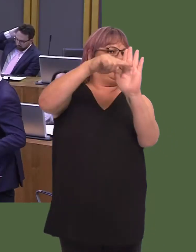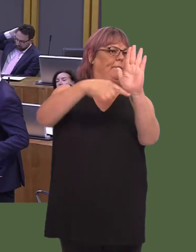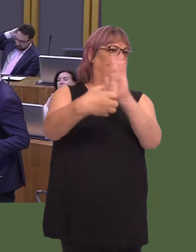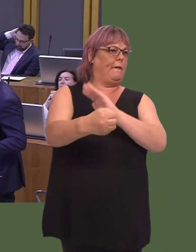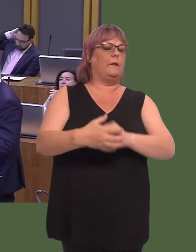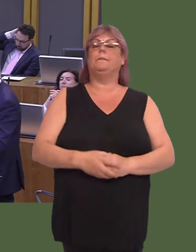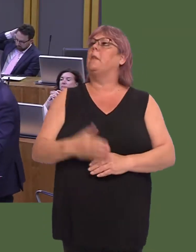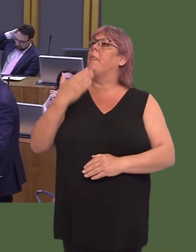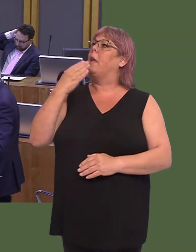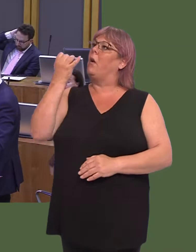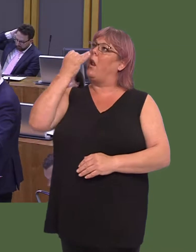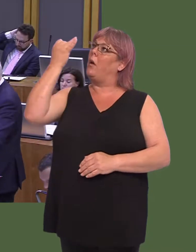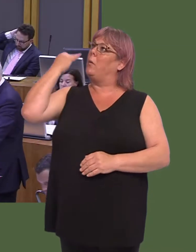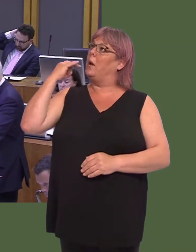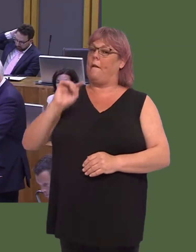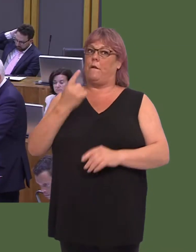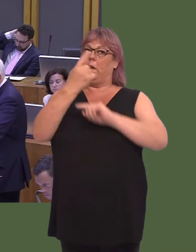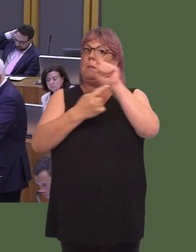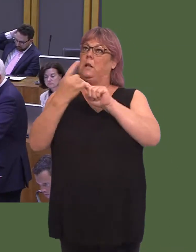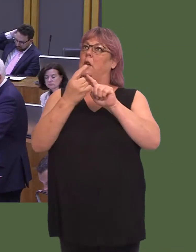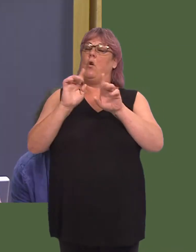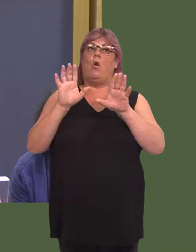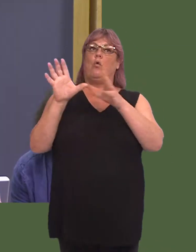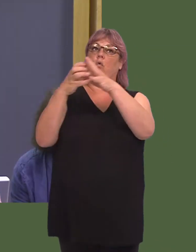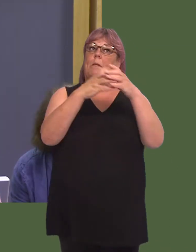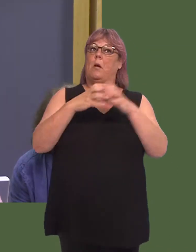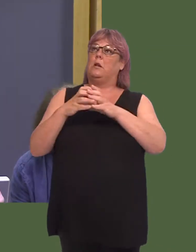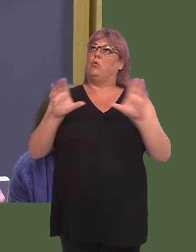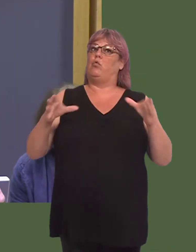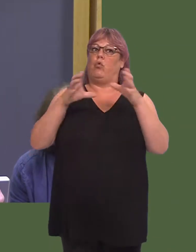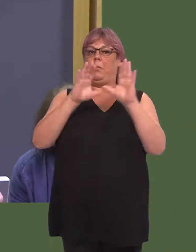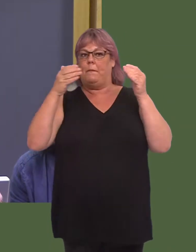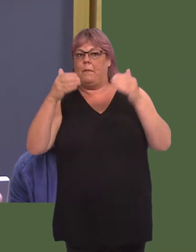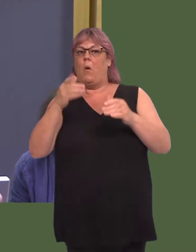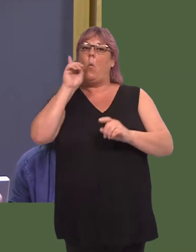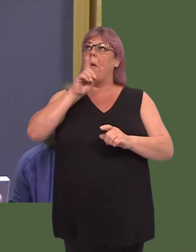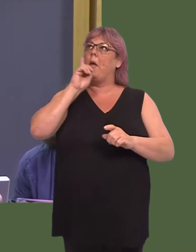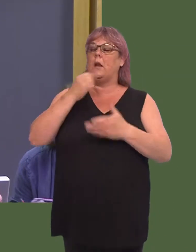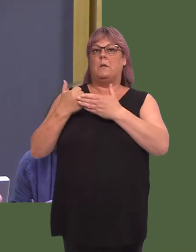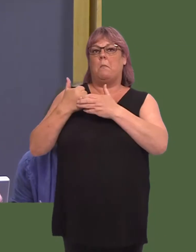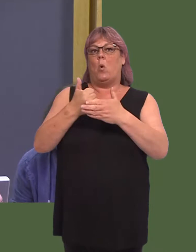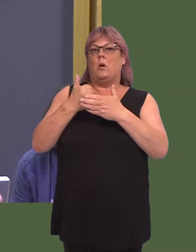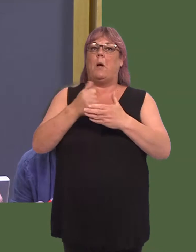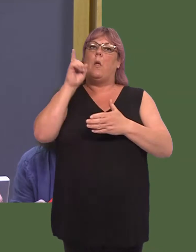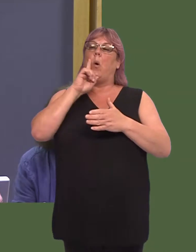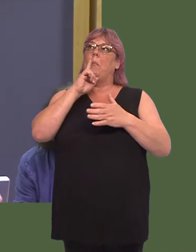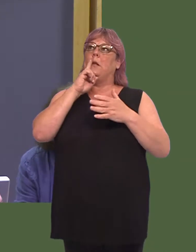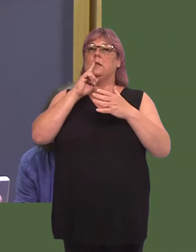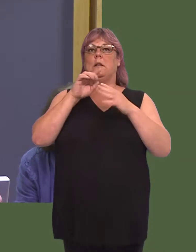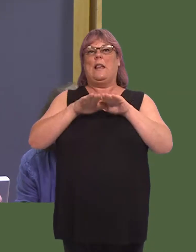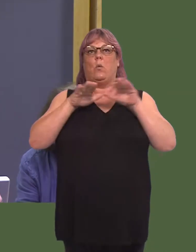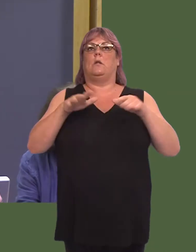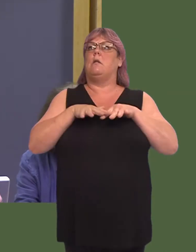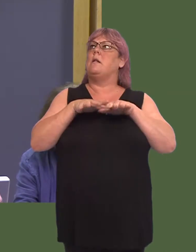forward. Thank you, First Minister. Last week we had the first meeting of the cross-party group on women, supported by the Women's